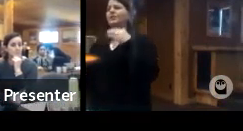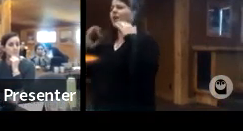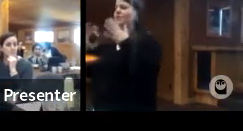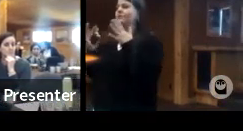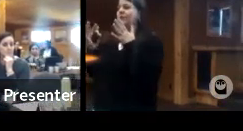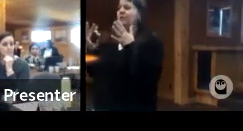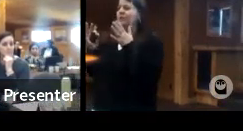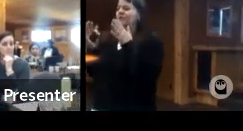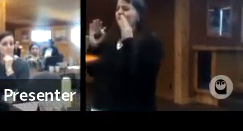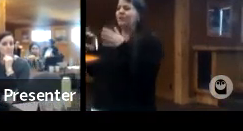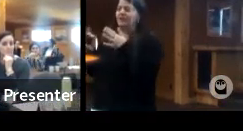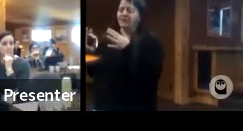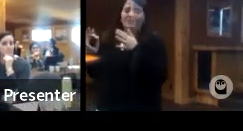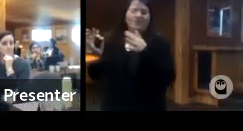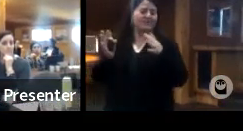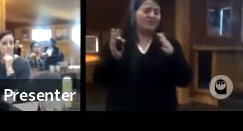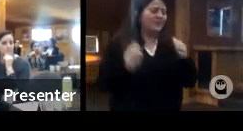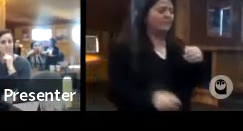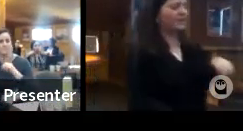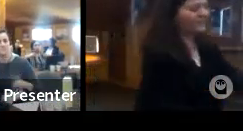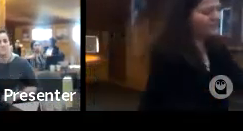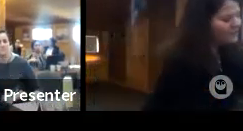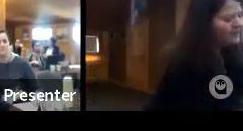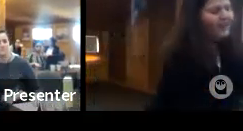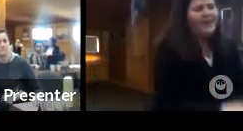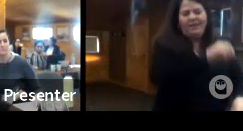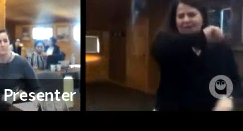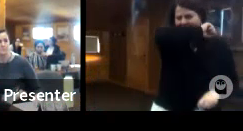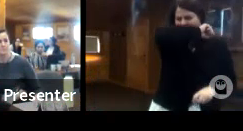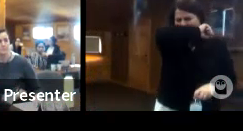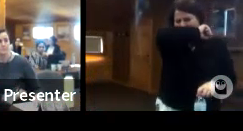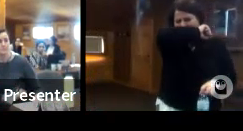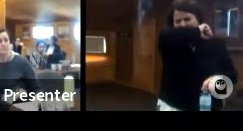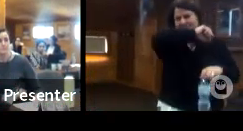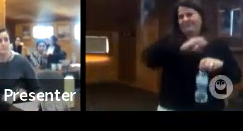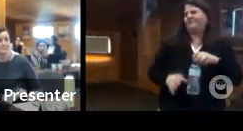So you can talk to, if you're really nervous, you can talk to your juror, to your prosecutor.